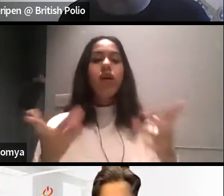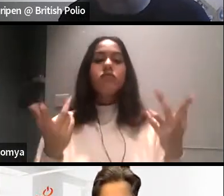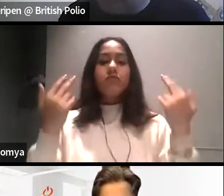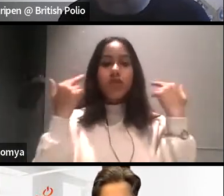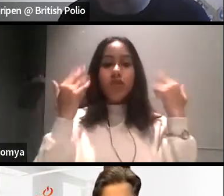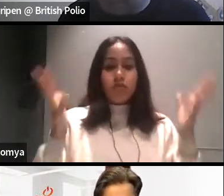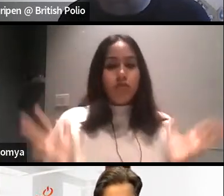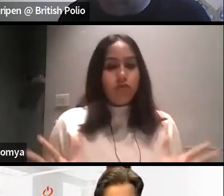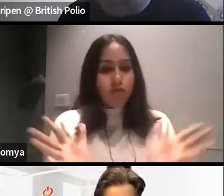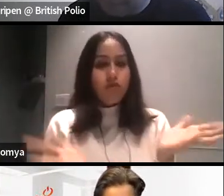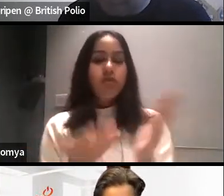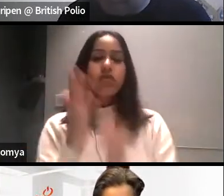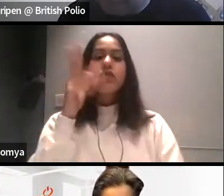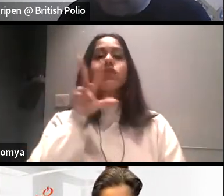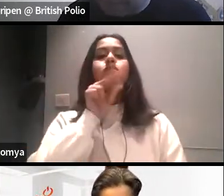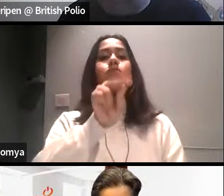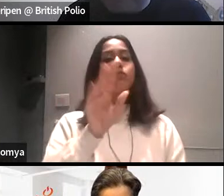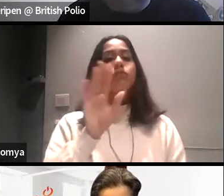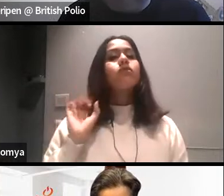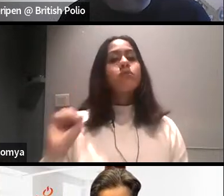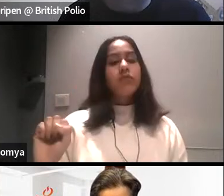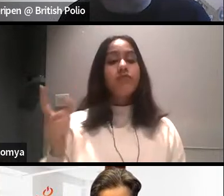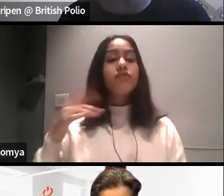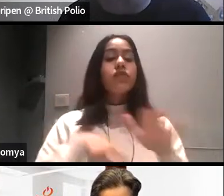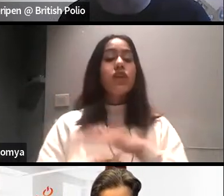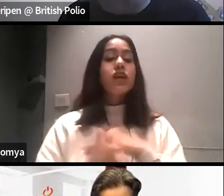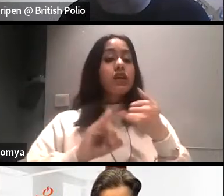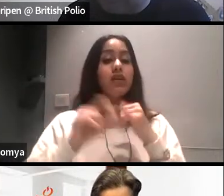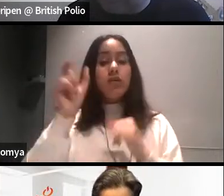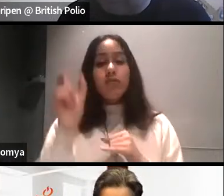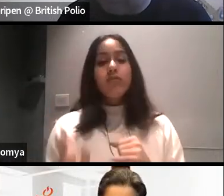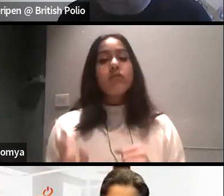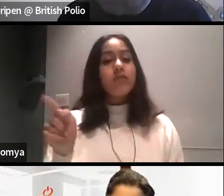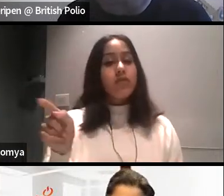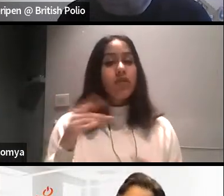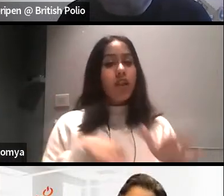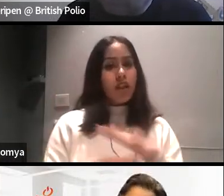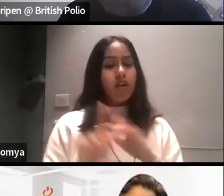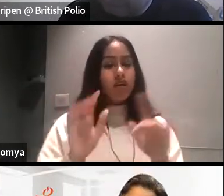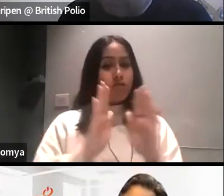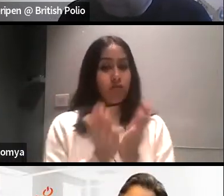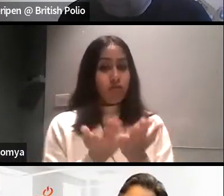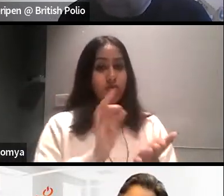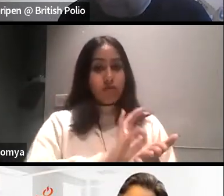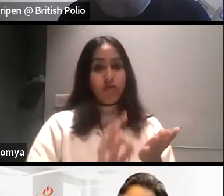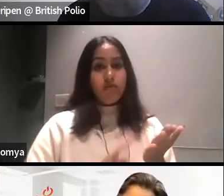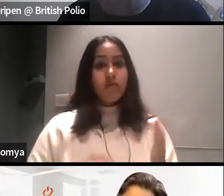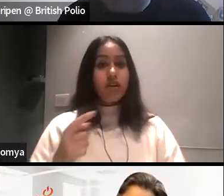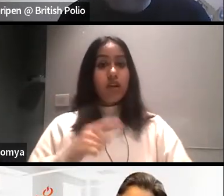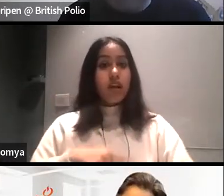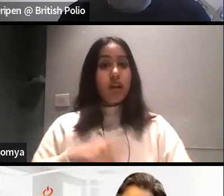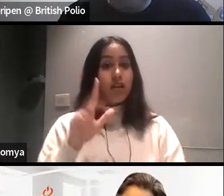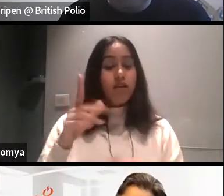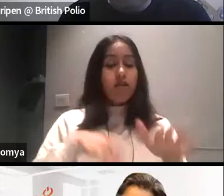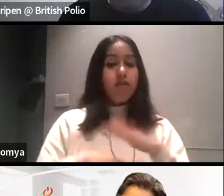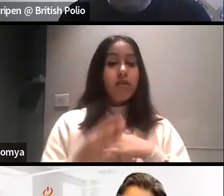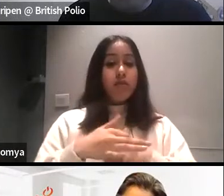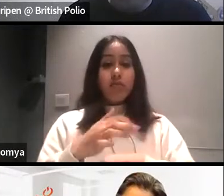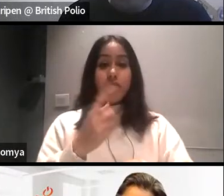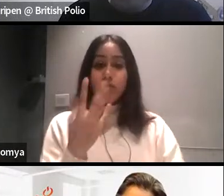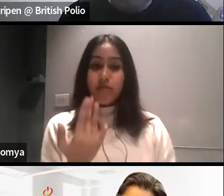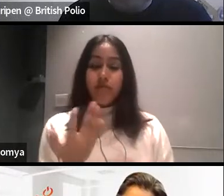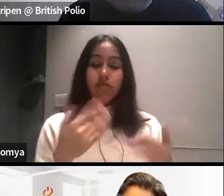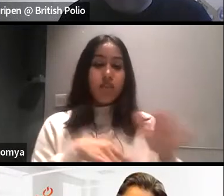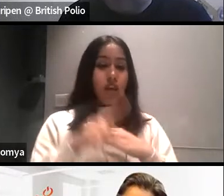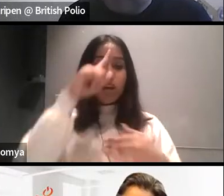and life coach. Siddhartha ji is also the author of the book 8-Minute Decision, which helps with